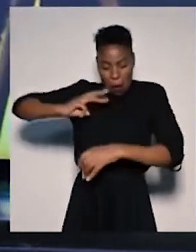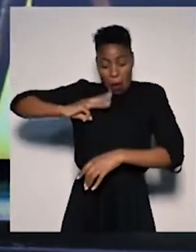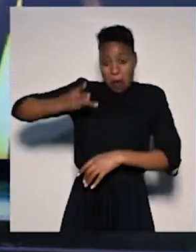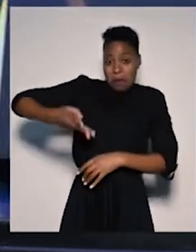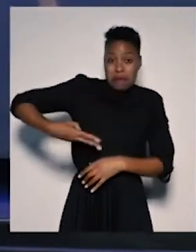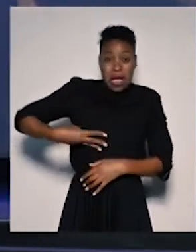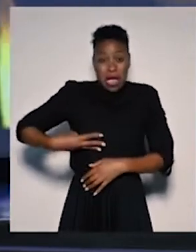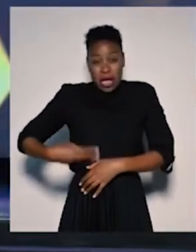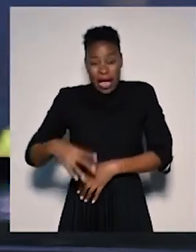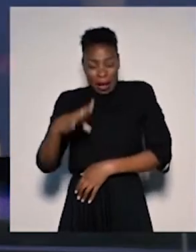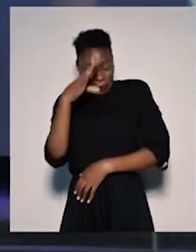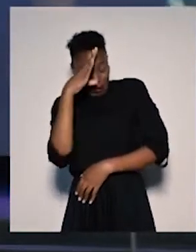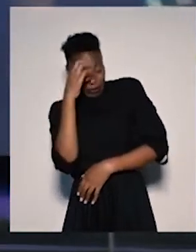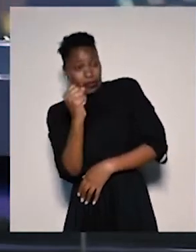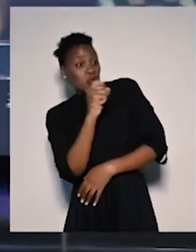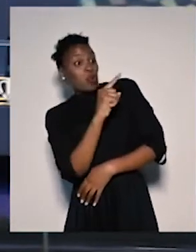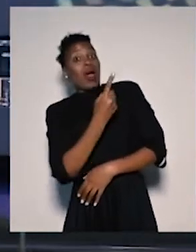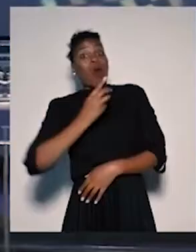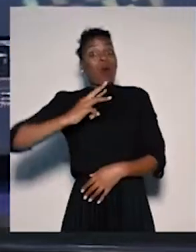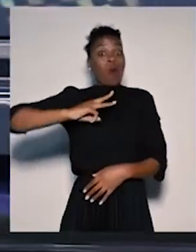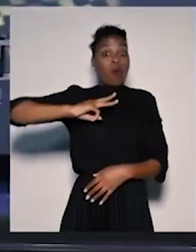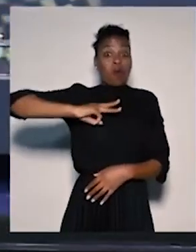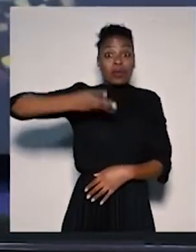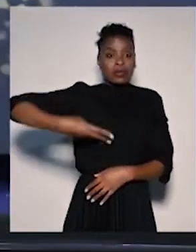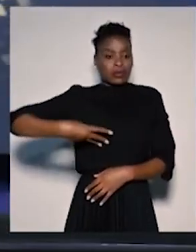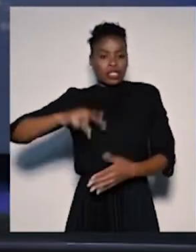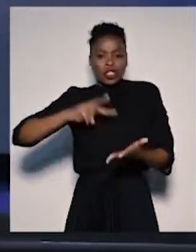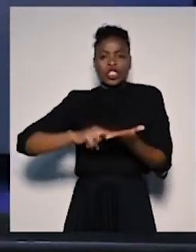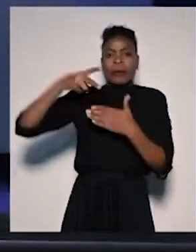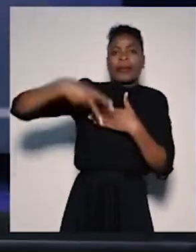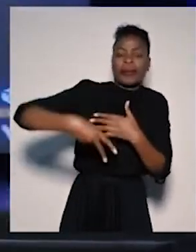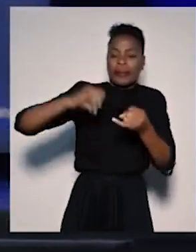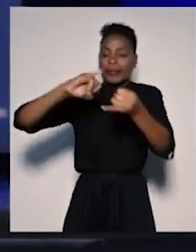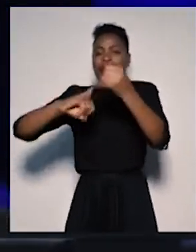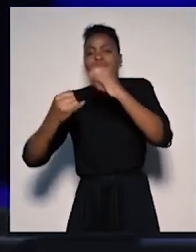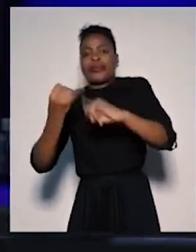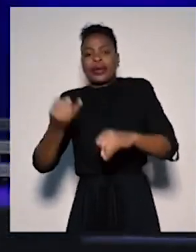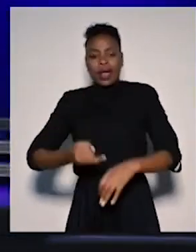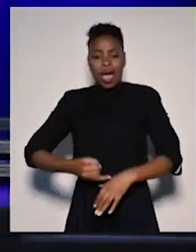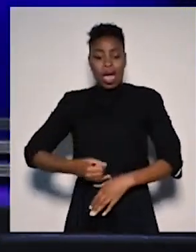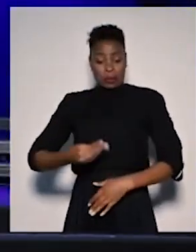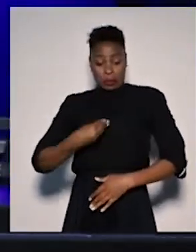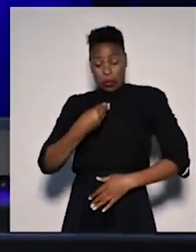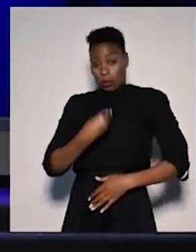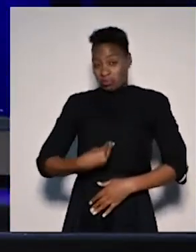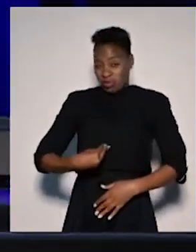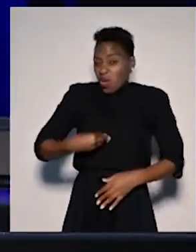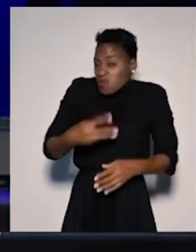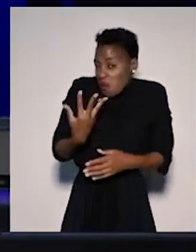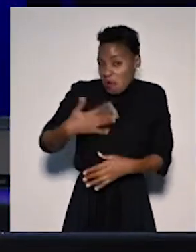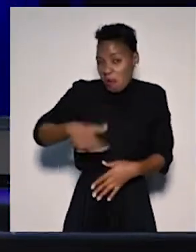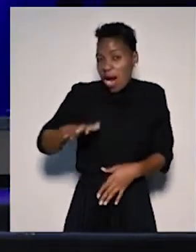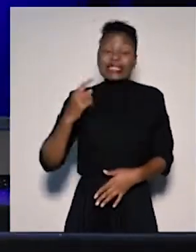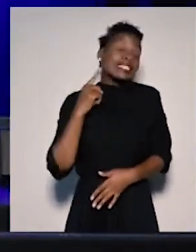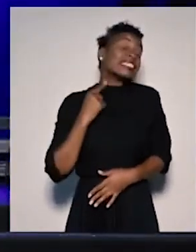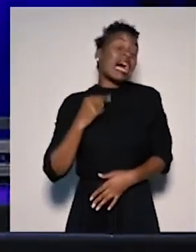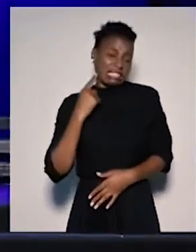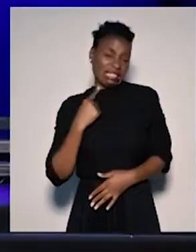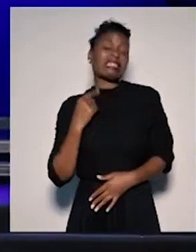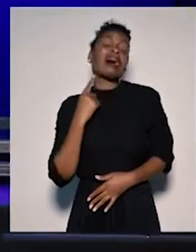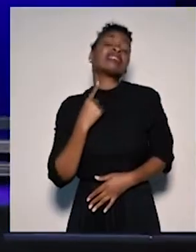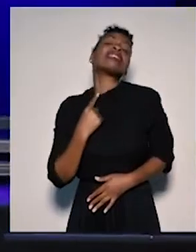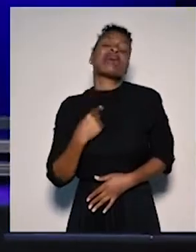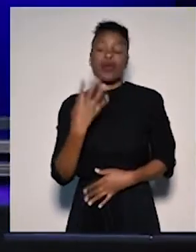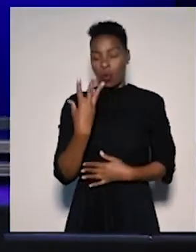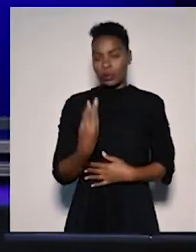one. You have to jump around to satisfy your appetite. Because that's what you developed in your youth.